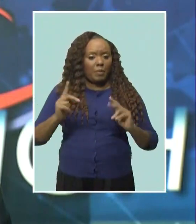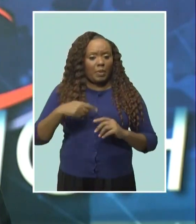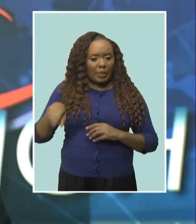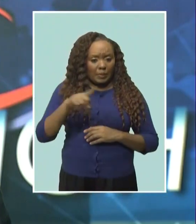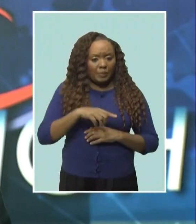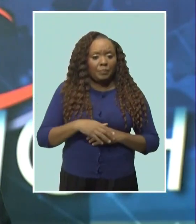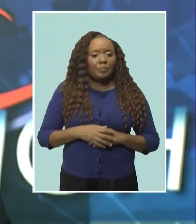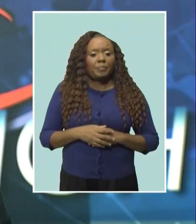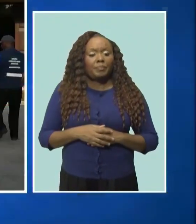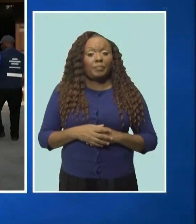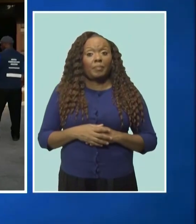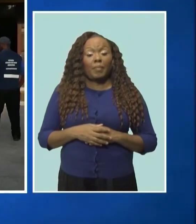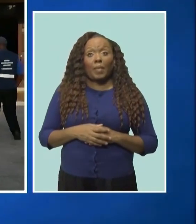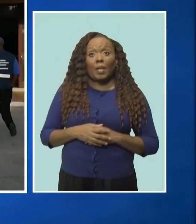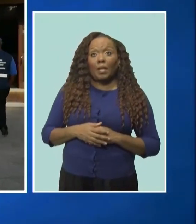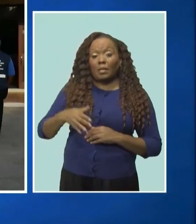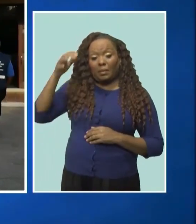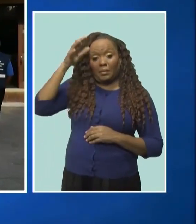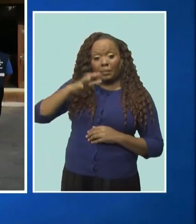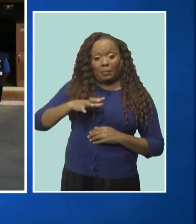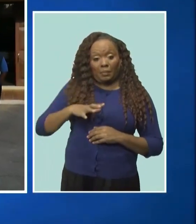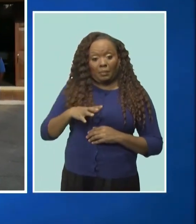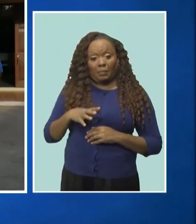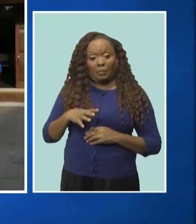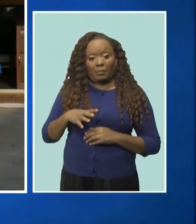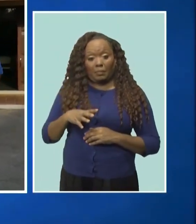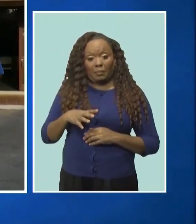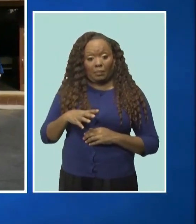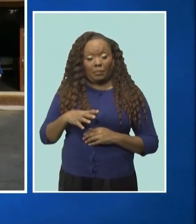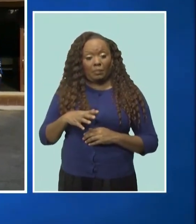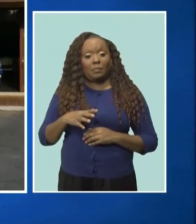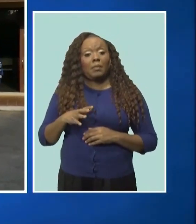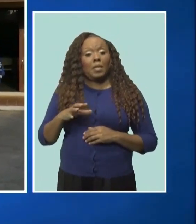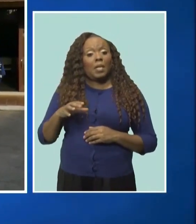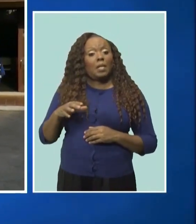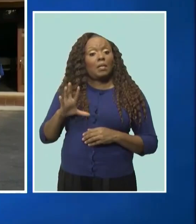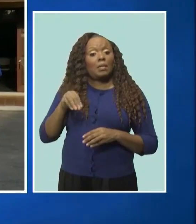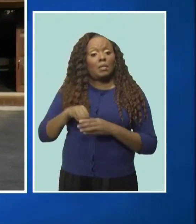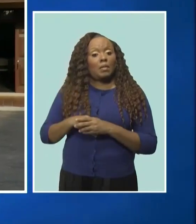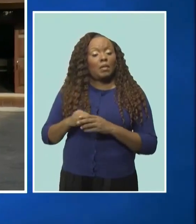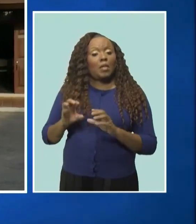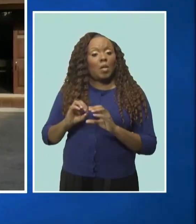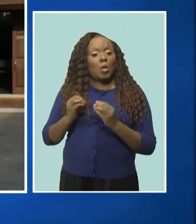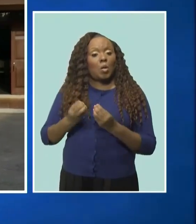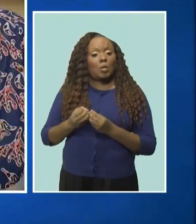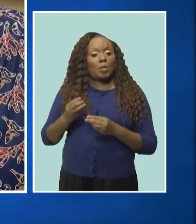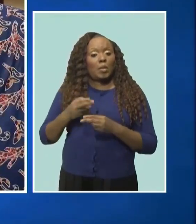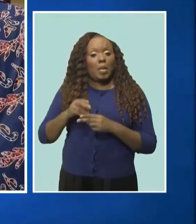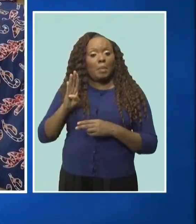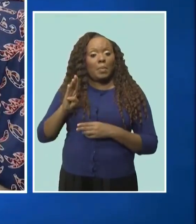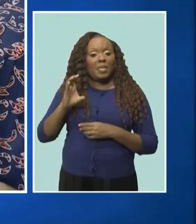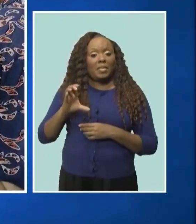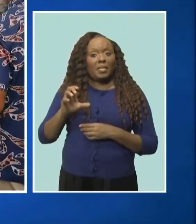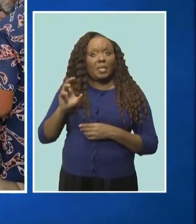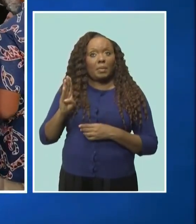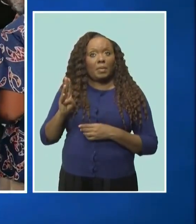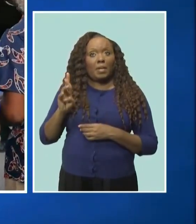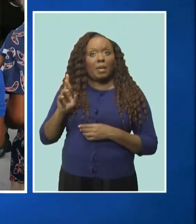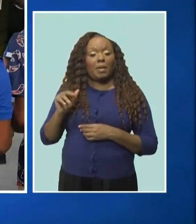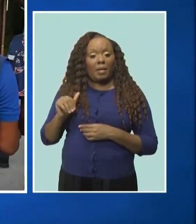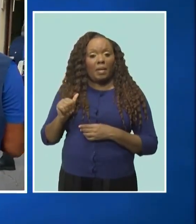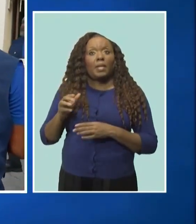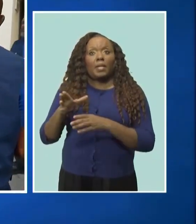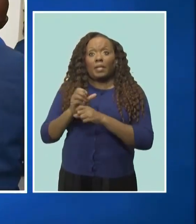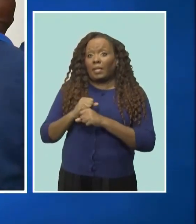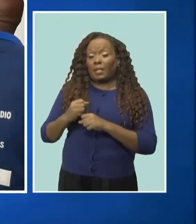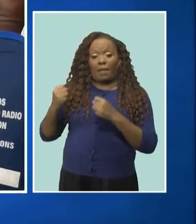Mr. Chandler was speaking as the BCBRA officially revealed its new mobile unit at a blessing ceremony last evening. He